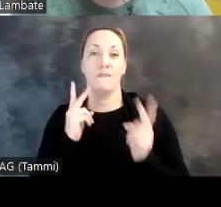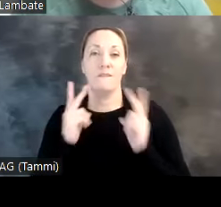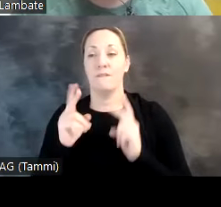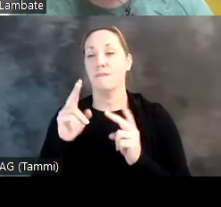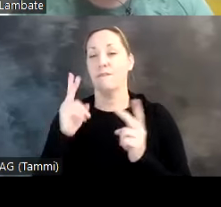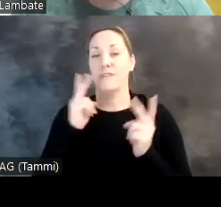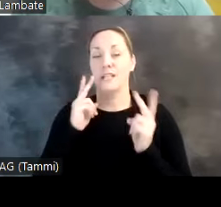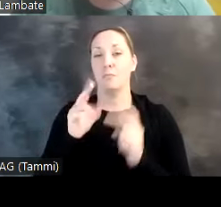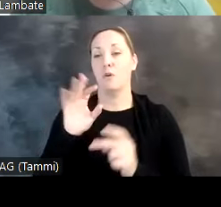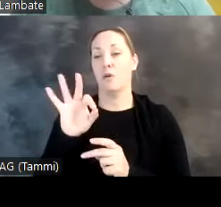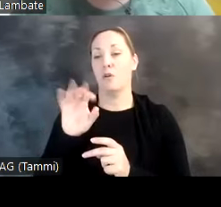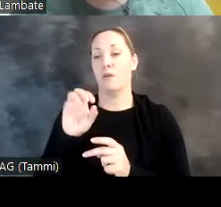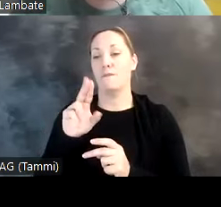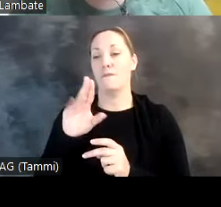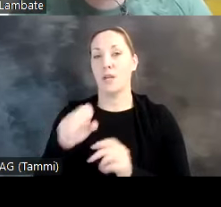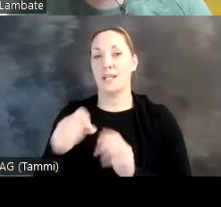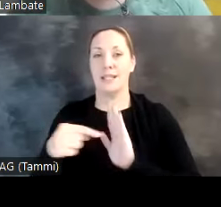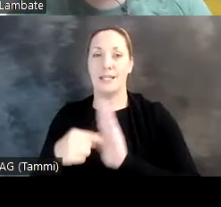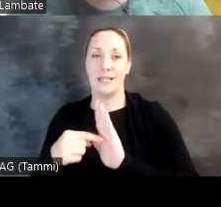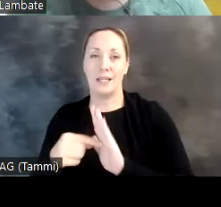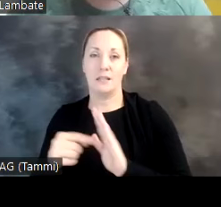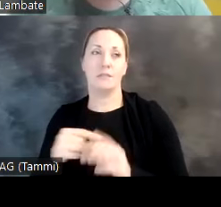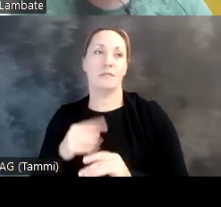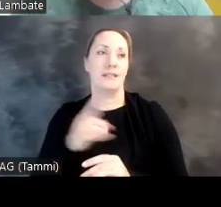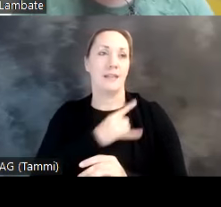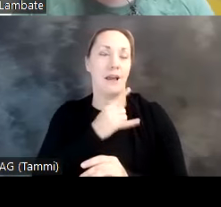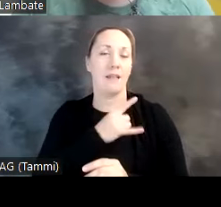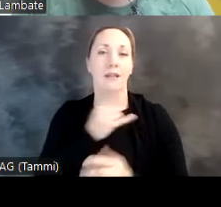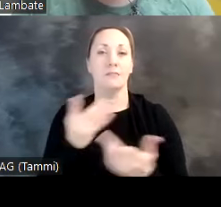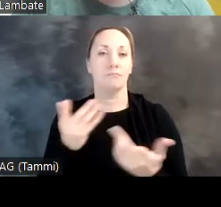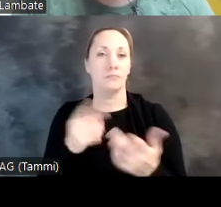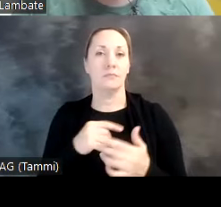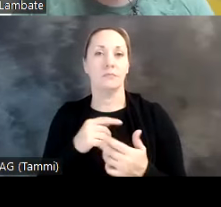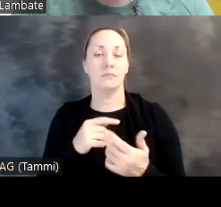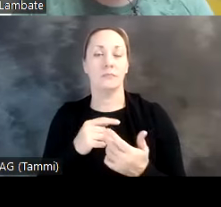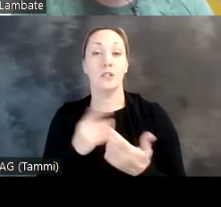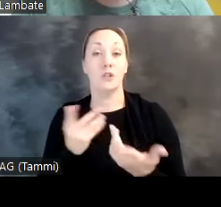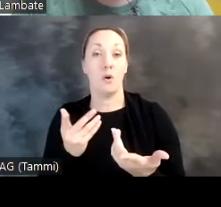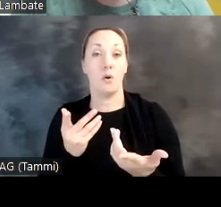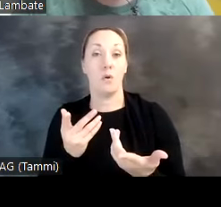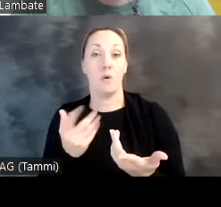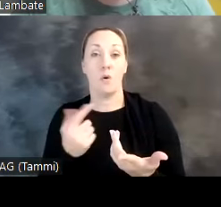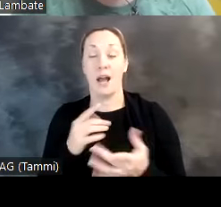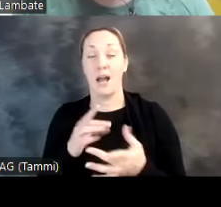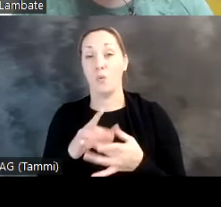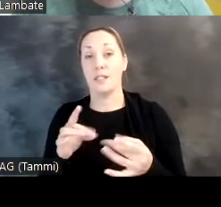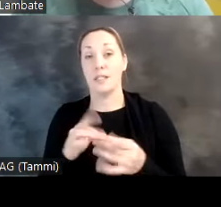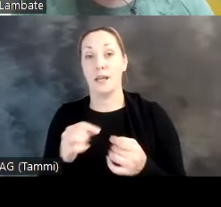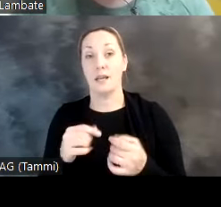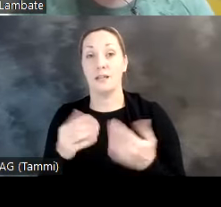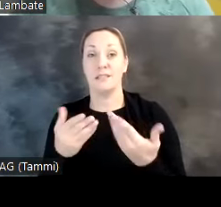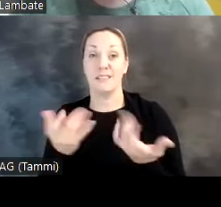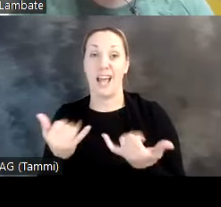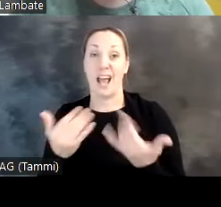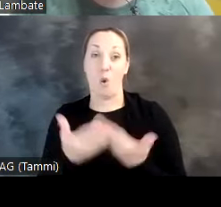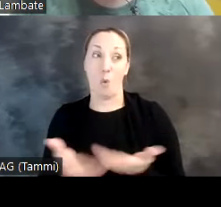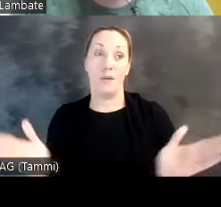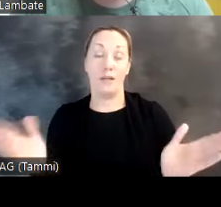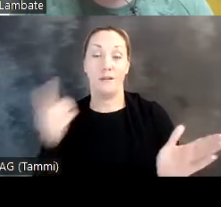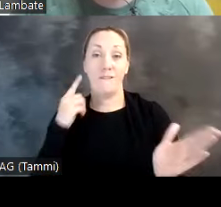where different focus styling, the default styling. So I'll open the floor for